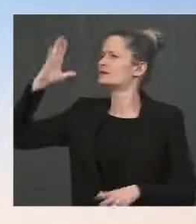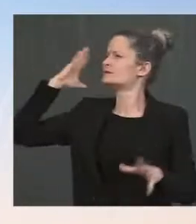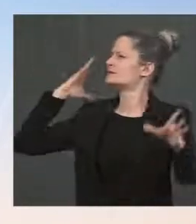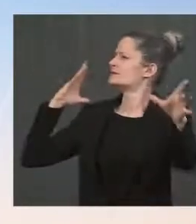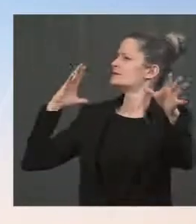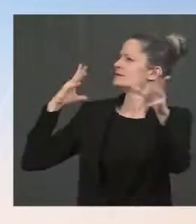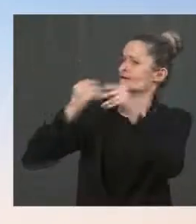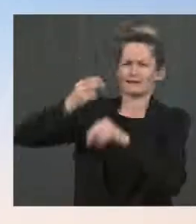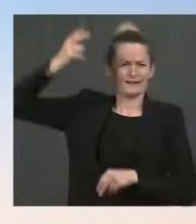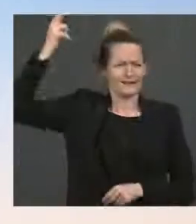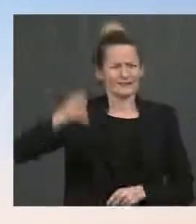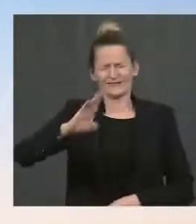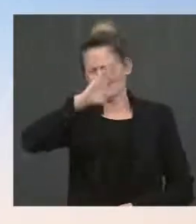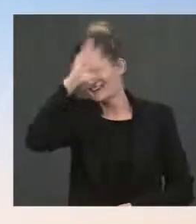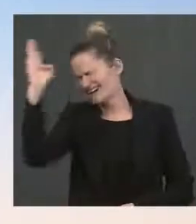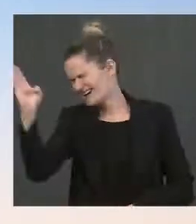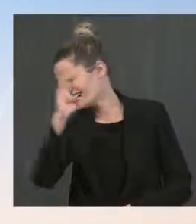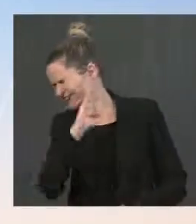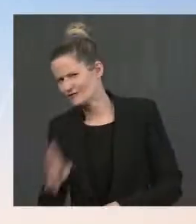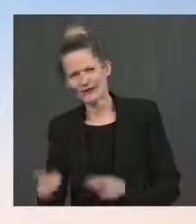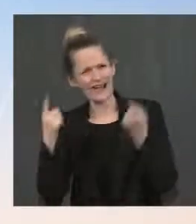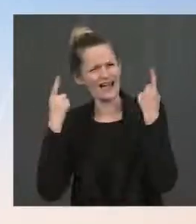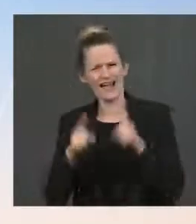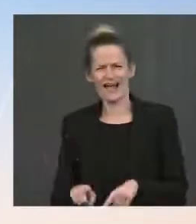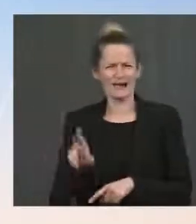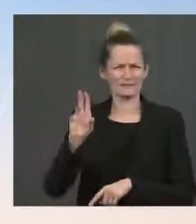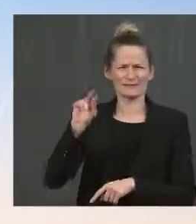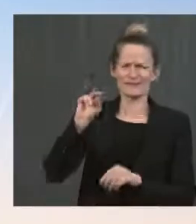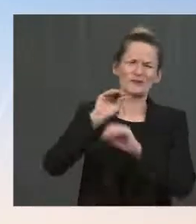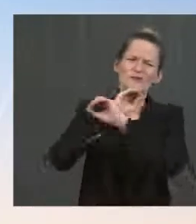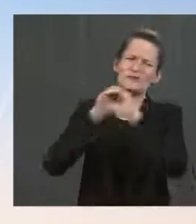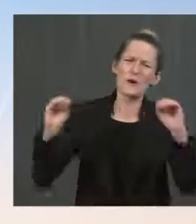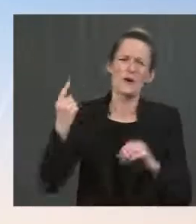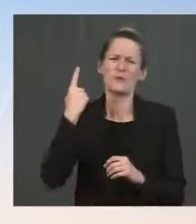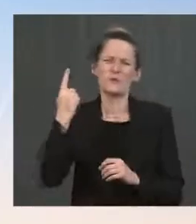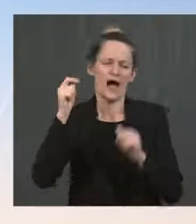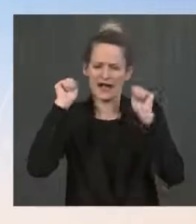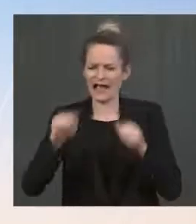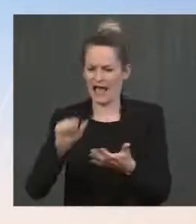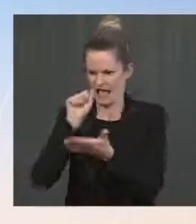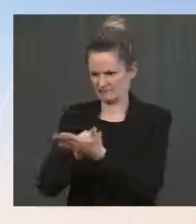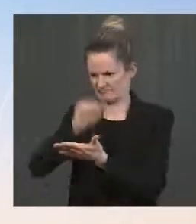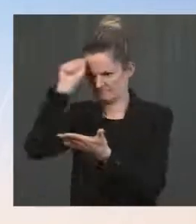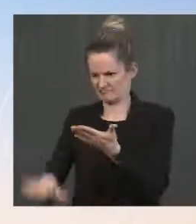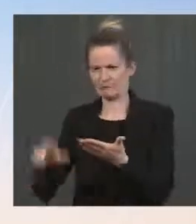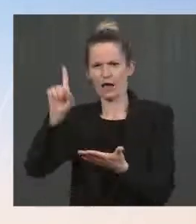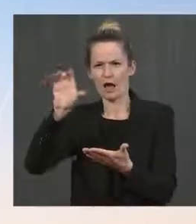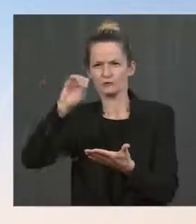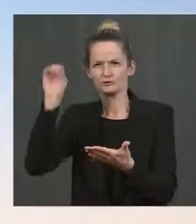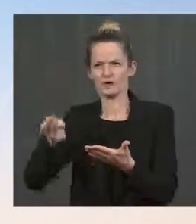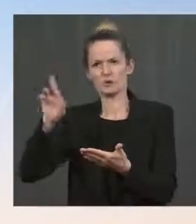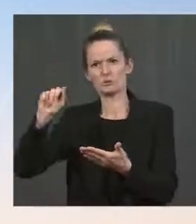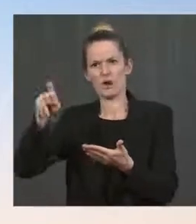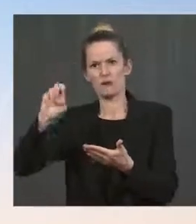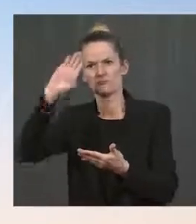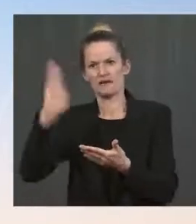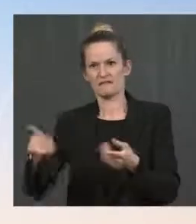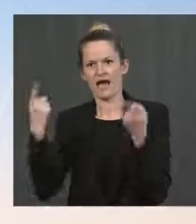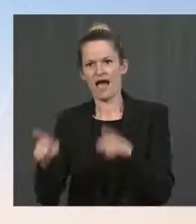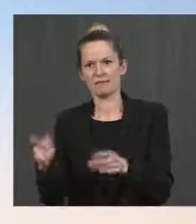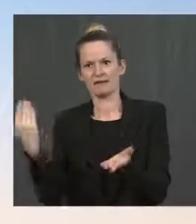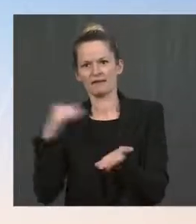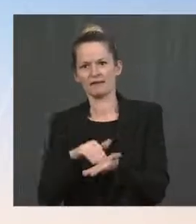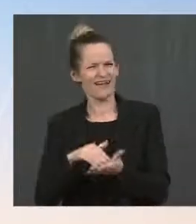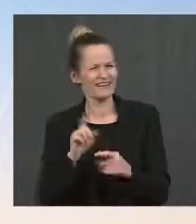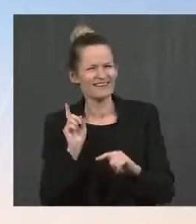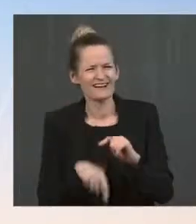in the world been any leader who's ever been able to eliminate rape, eliminate rapists from our streets, it's even more imperative. It's one of the